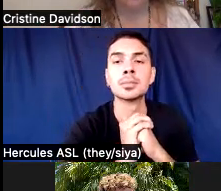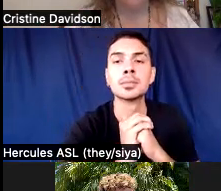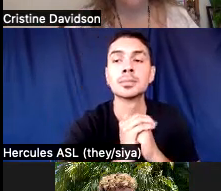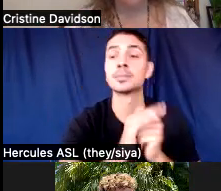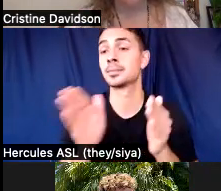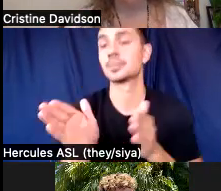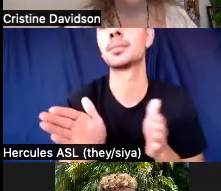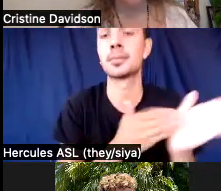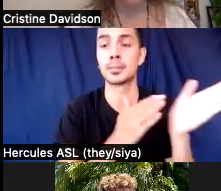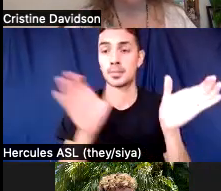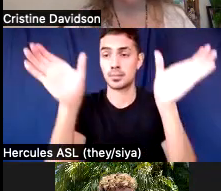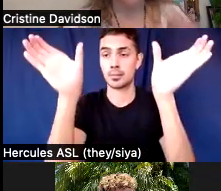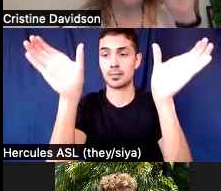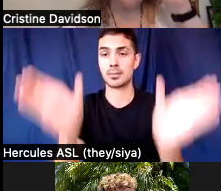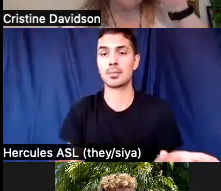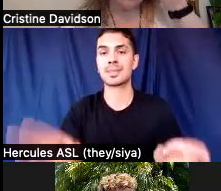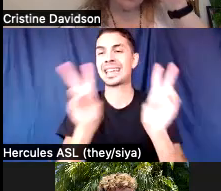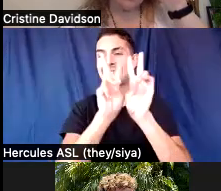So that assessment of risk.